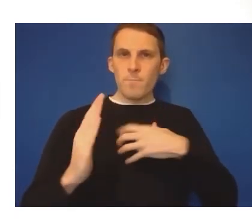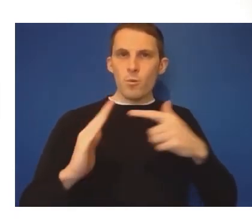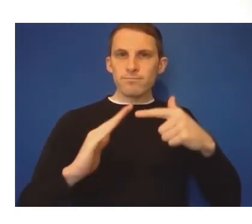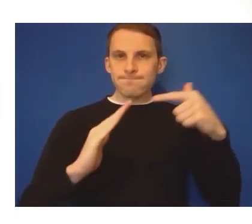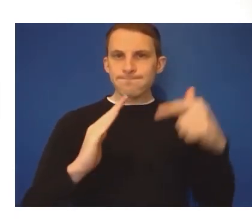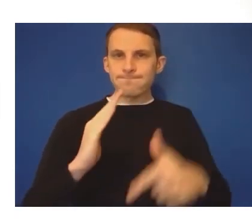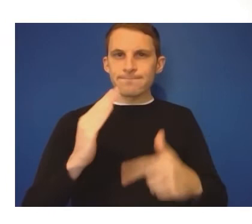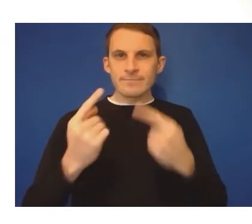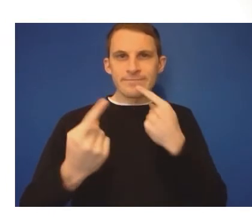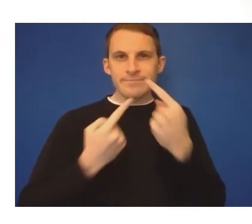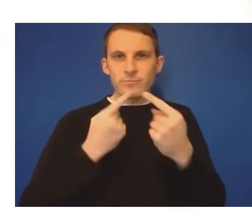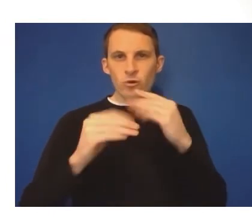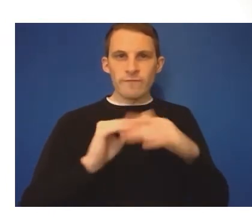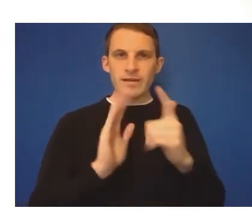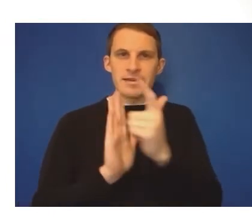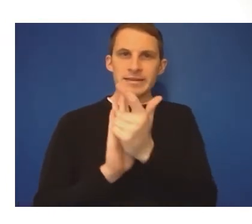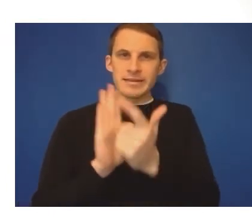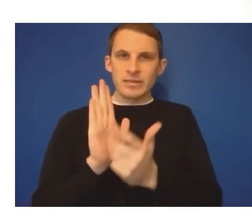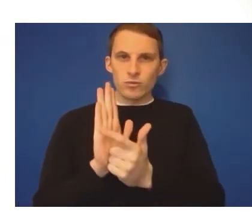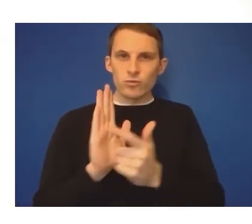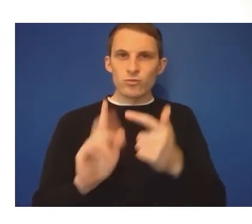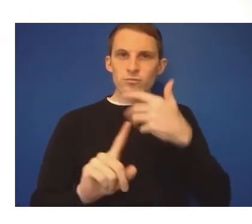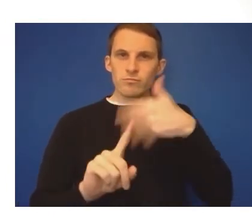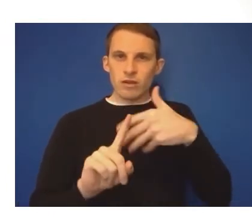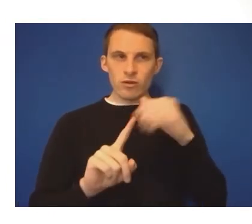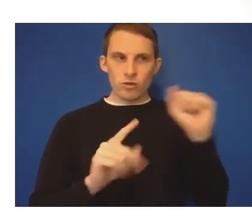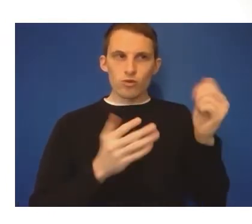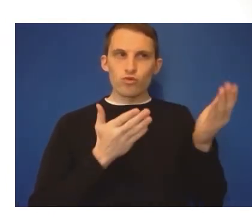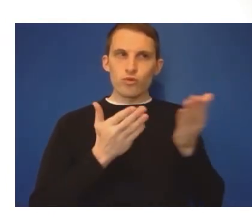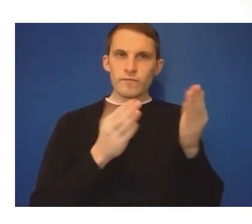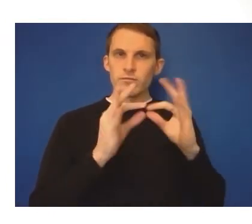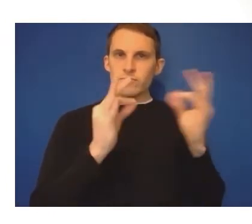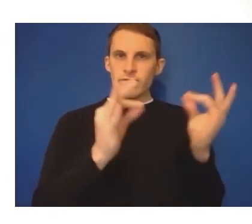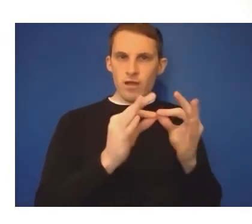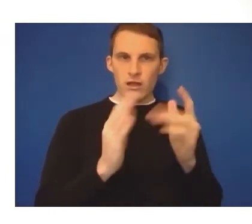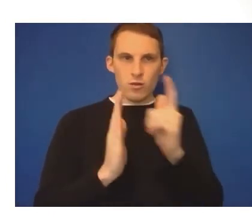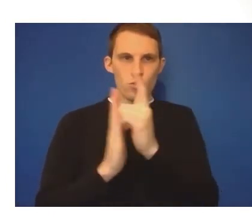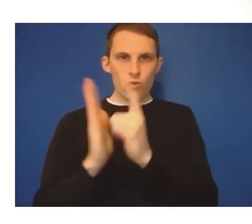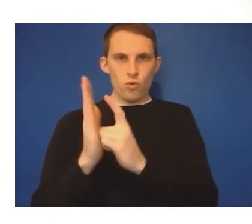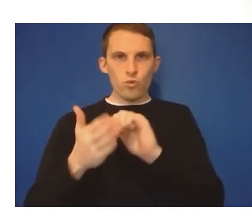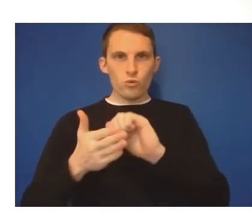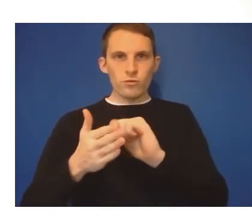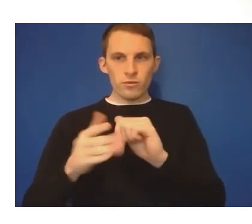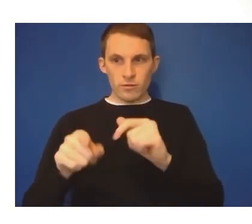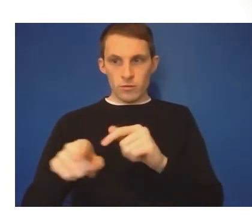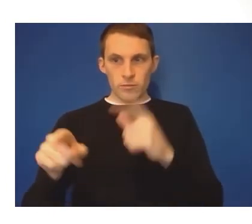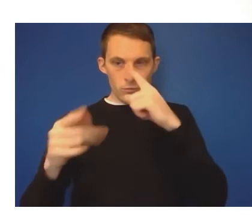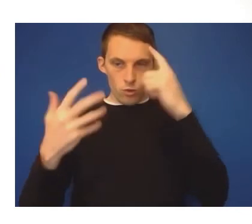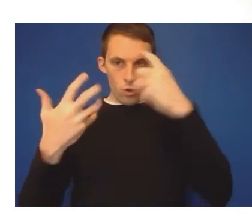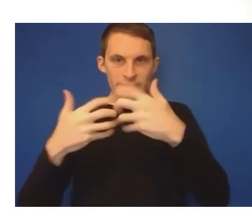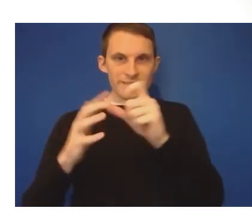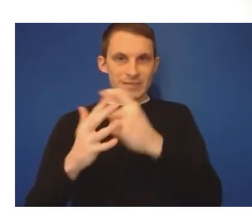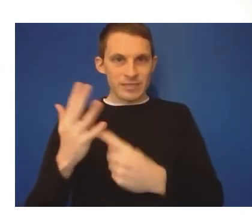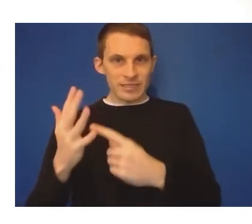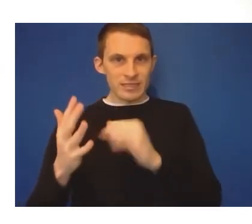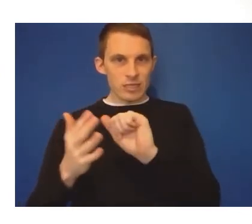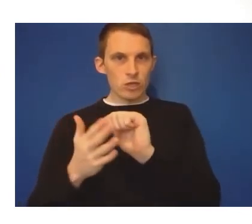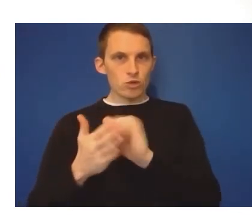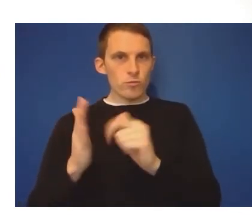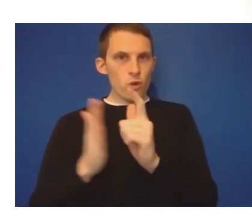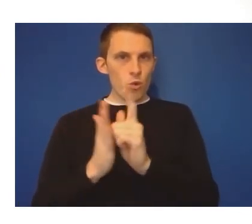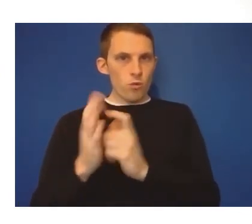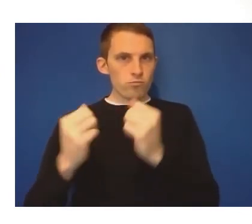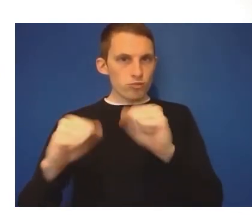legal background and service providers' obligations to consumers with cognitive disability, and we called that one a guide